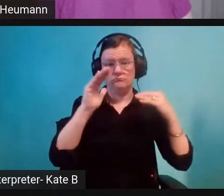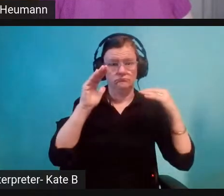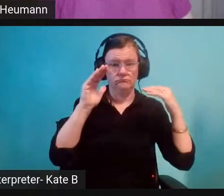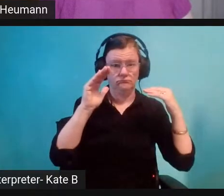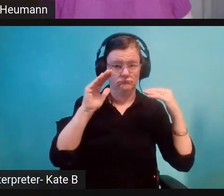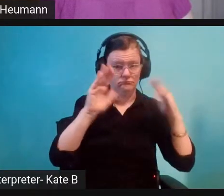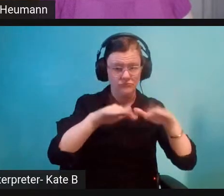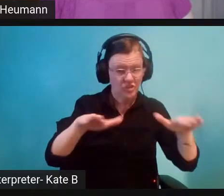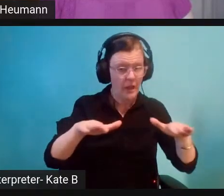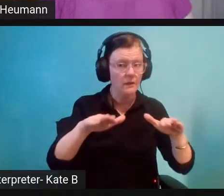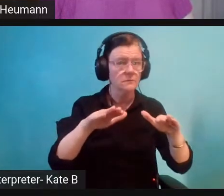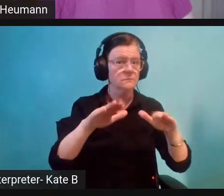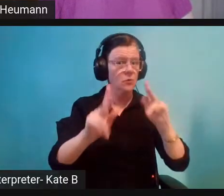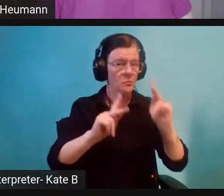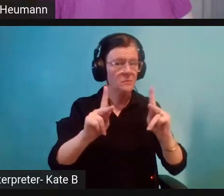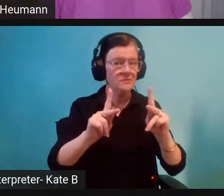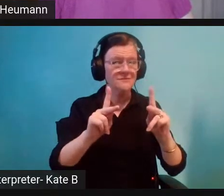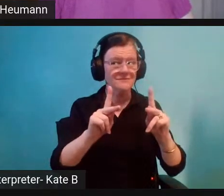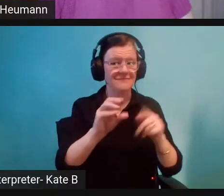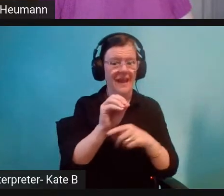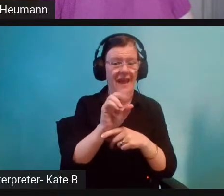and really helping people